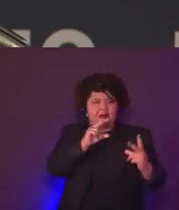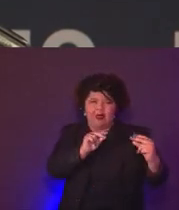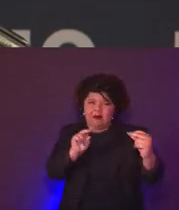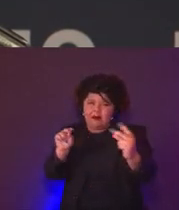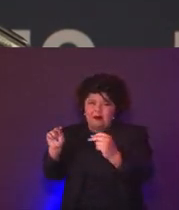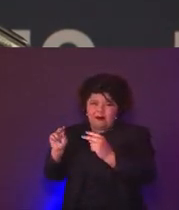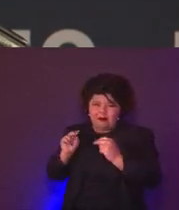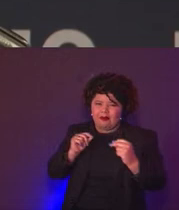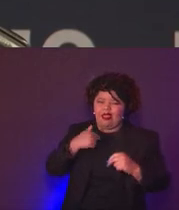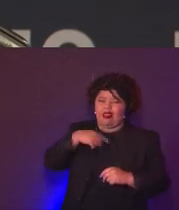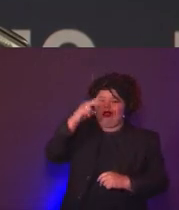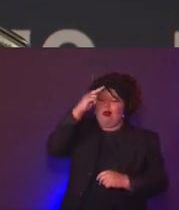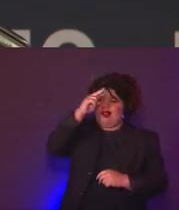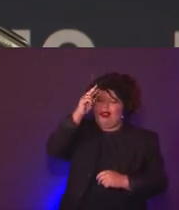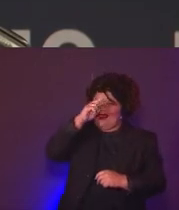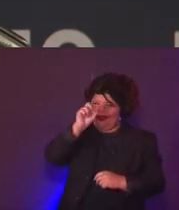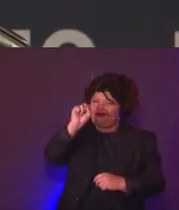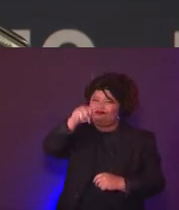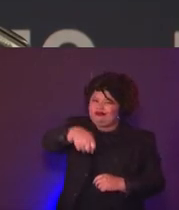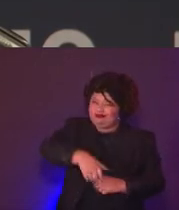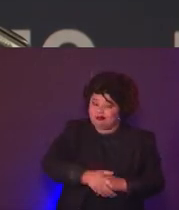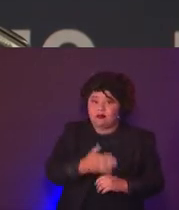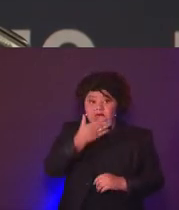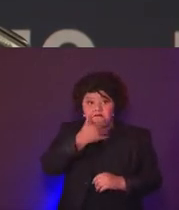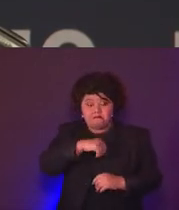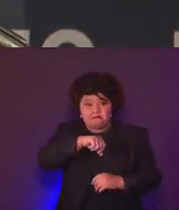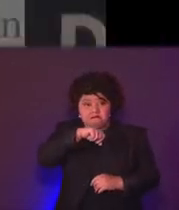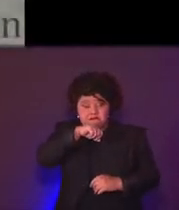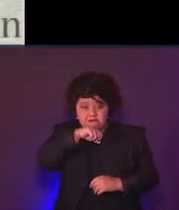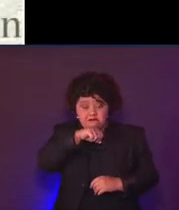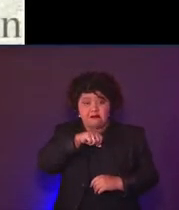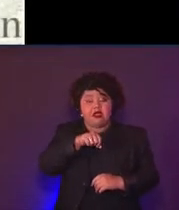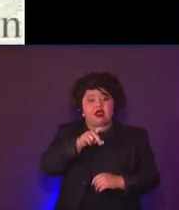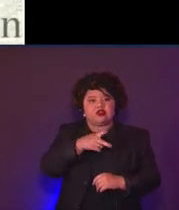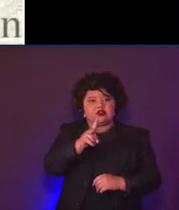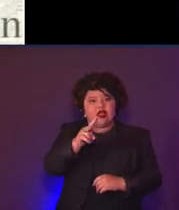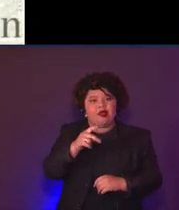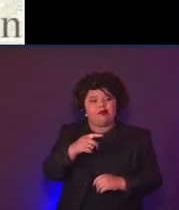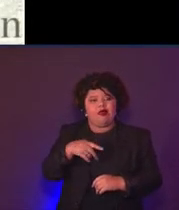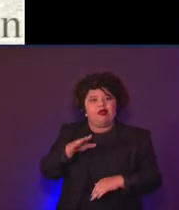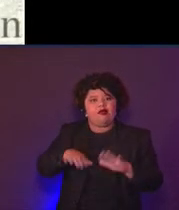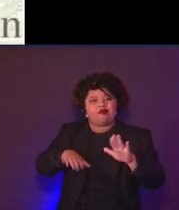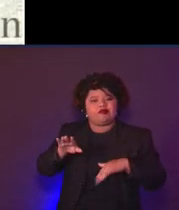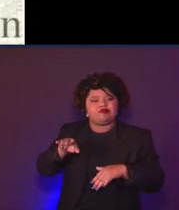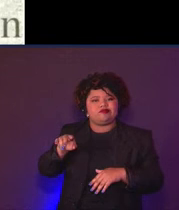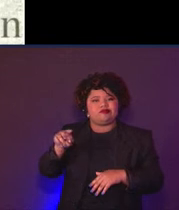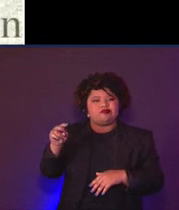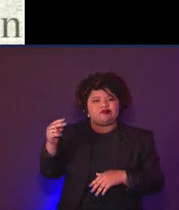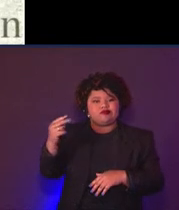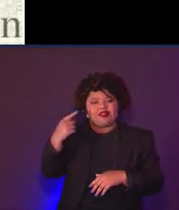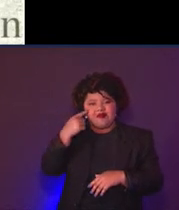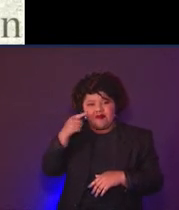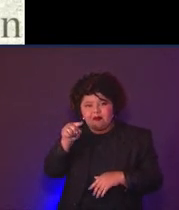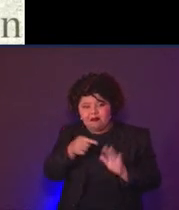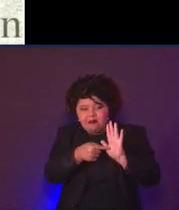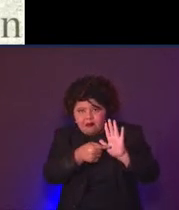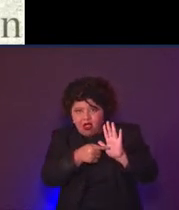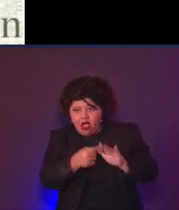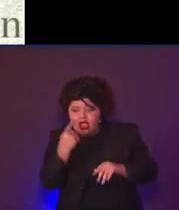dad going across the street to Chuck Stone's house, one of his coworkers at UNC Chapel, also a